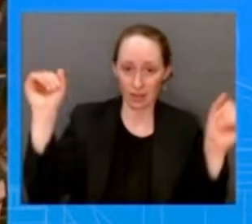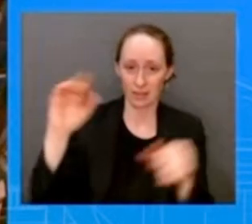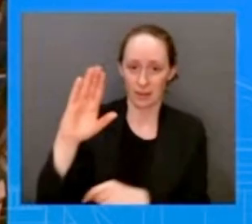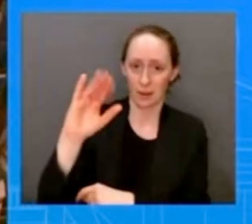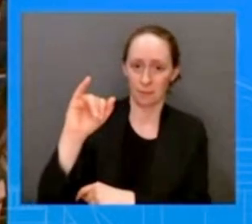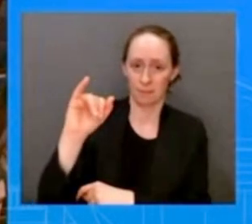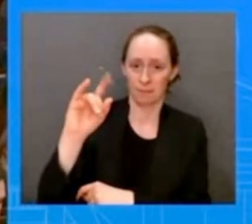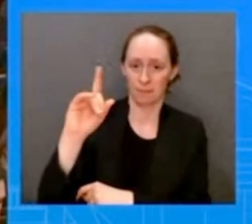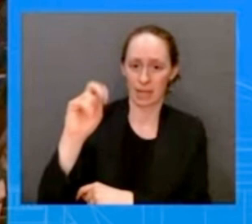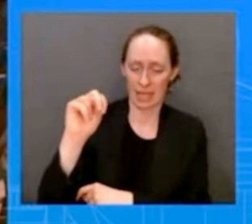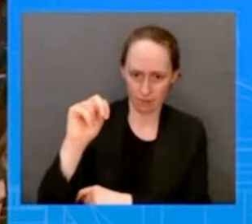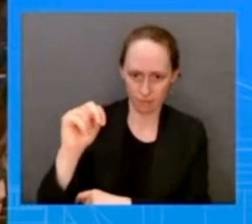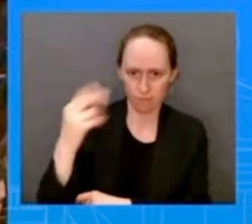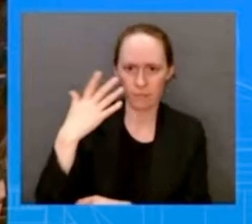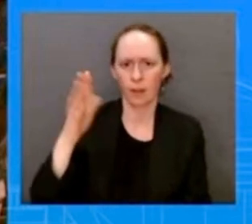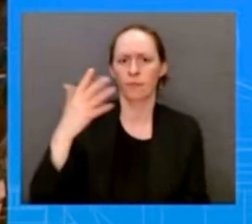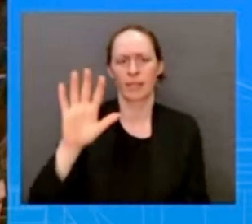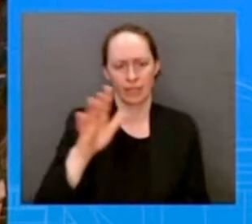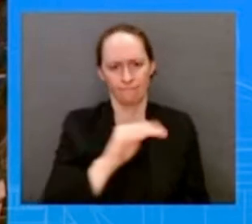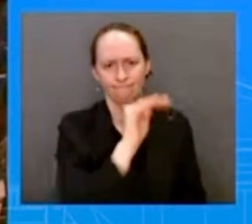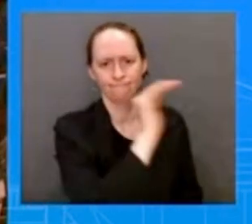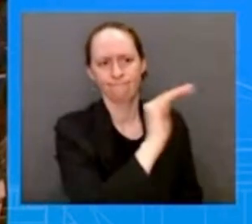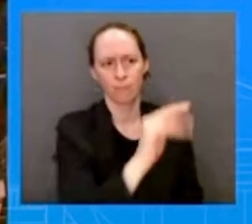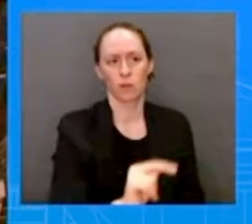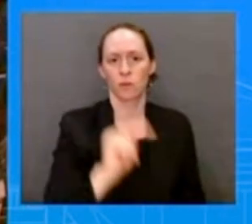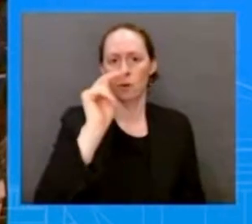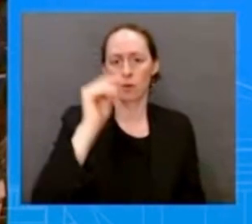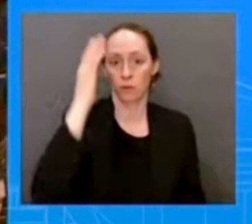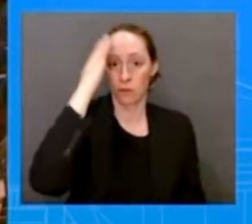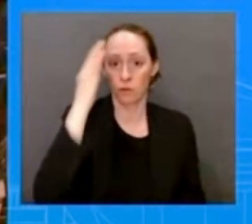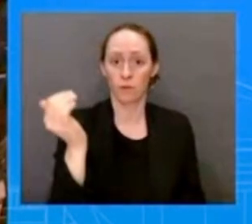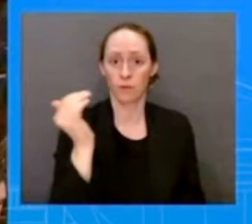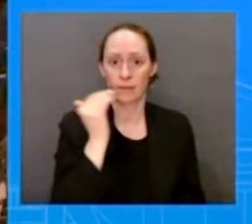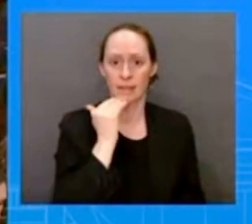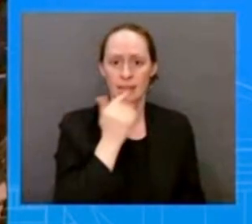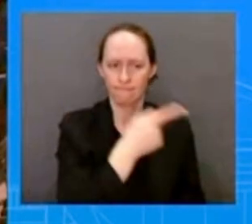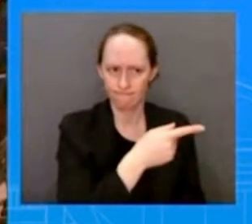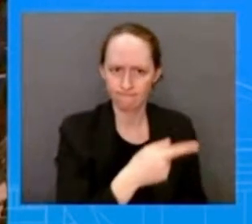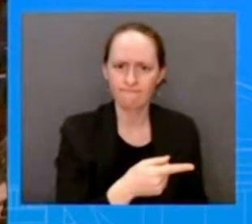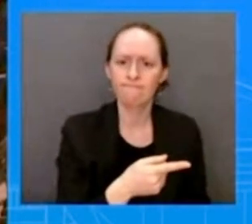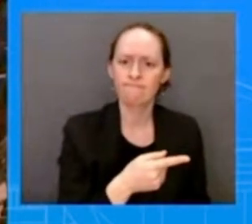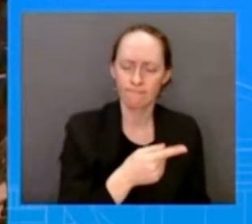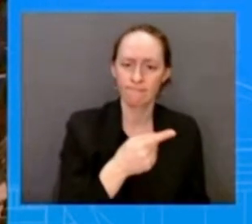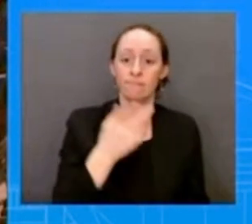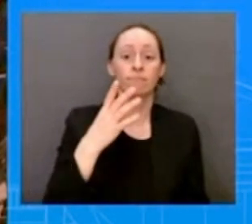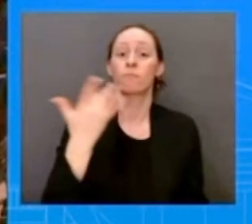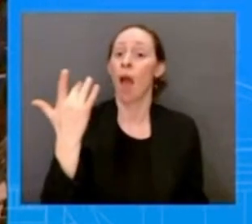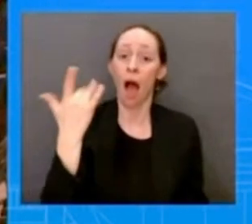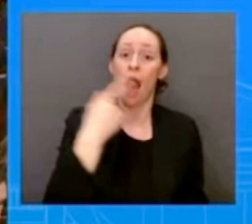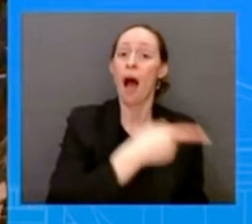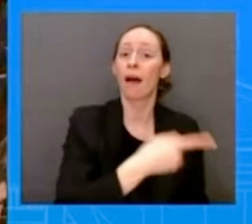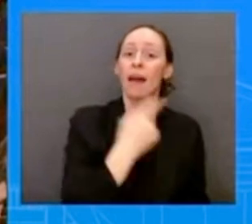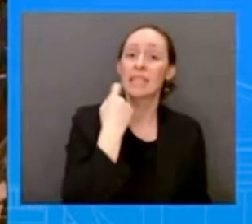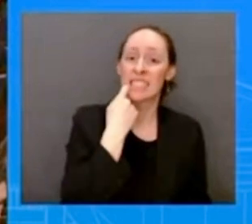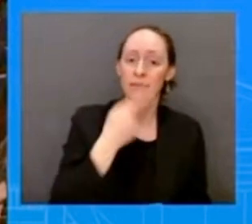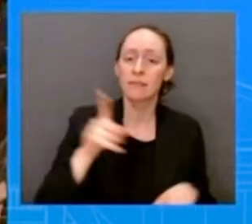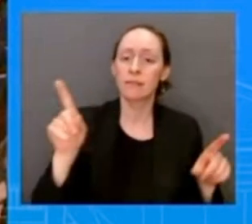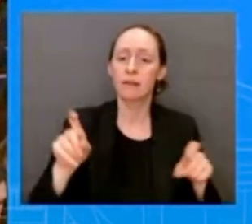Hwasong 15 ICBM launching and large rocket launchers. Do you have